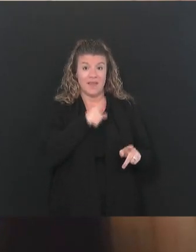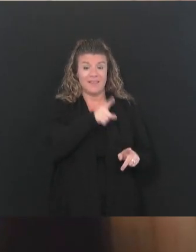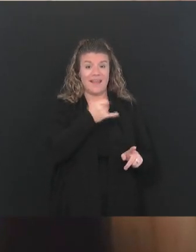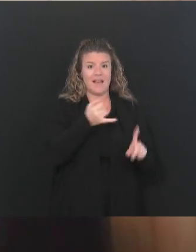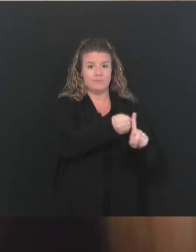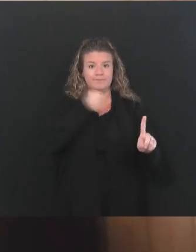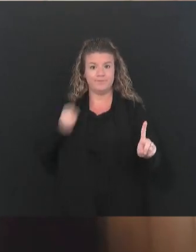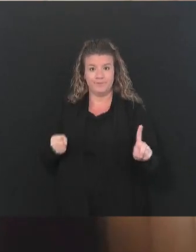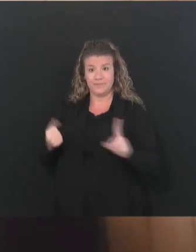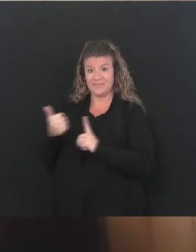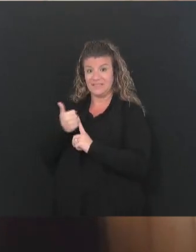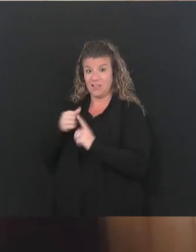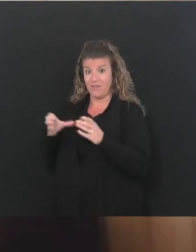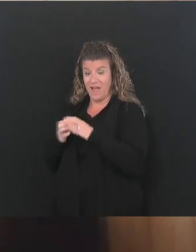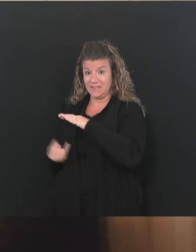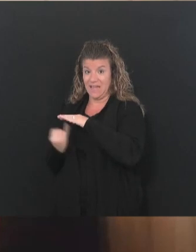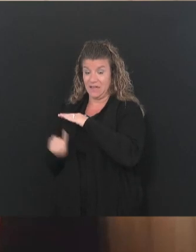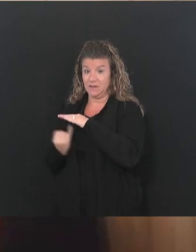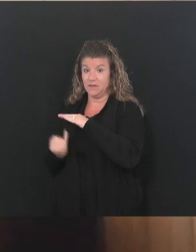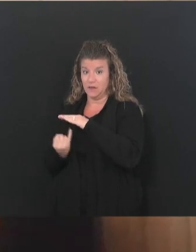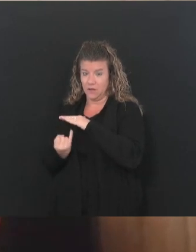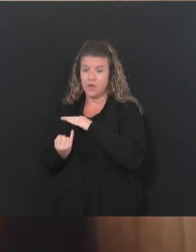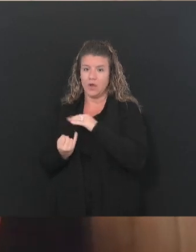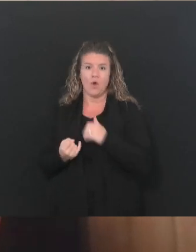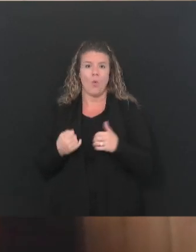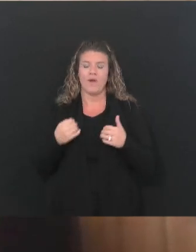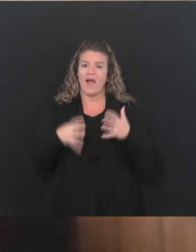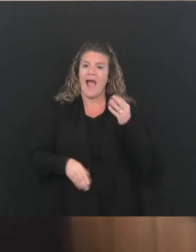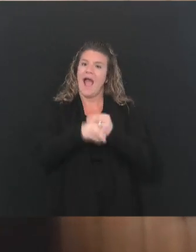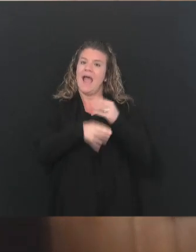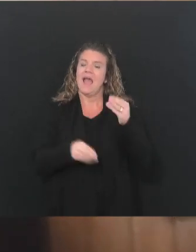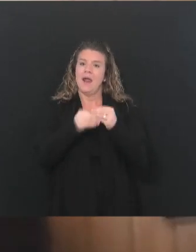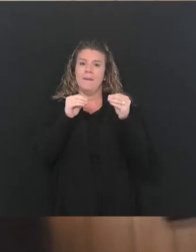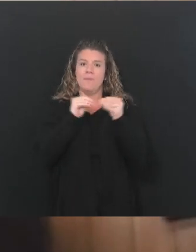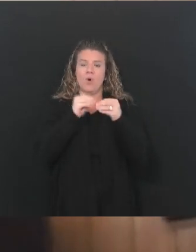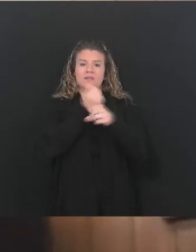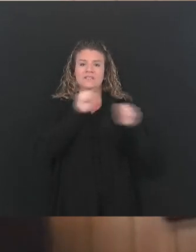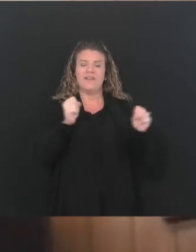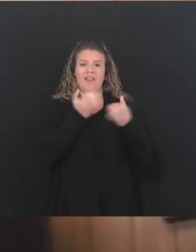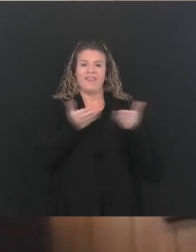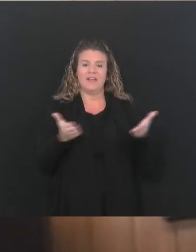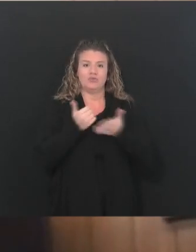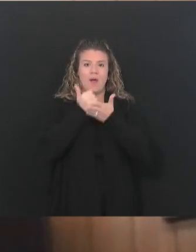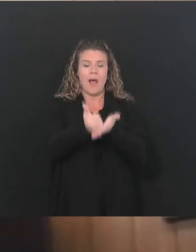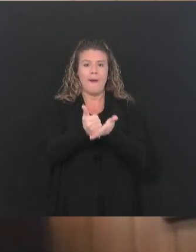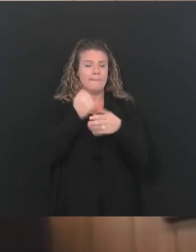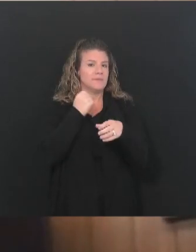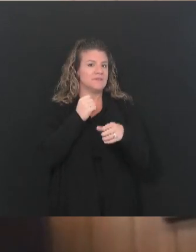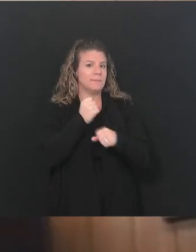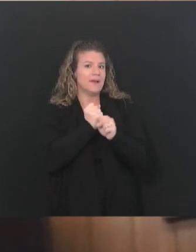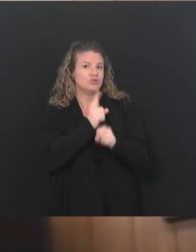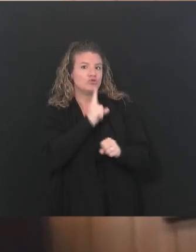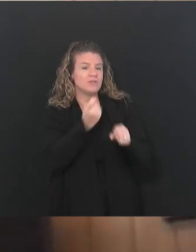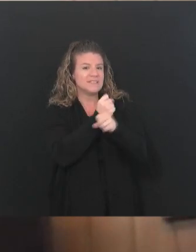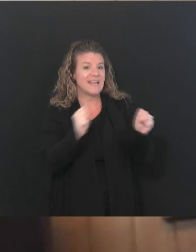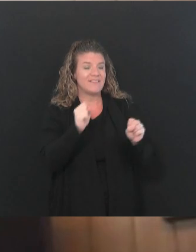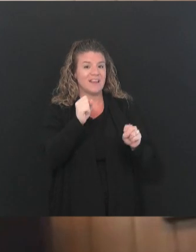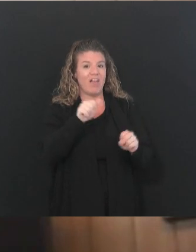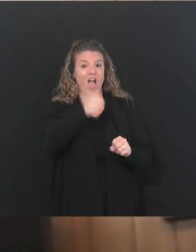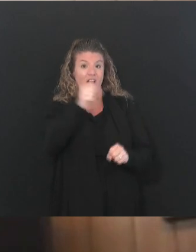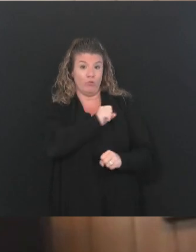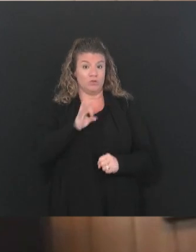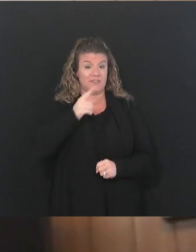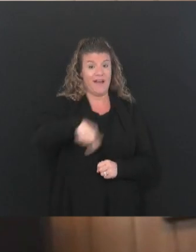be isolated. We've also put in some preventive measures to help ensure the safety of all staff